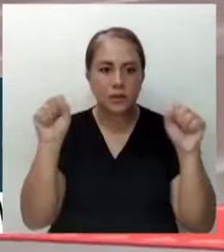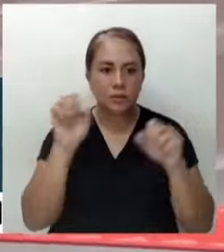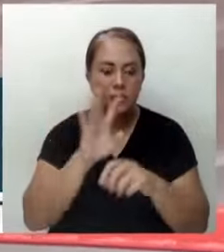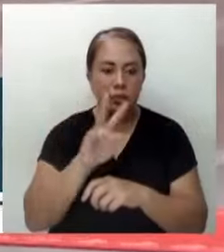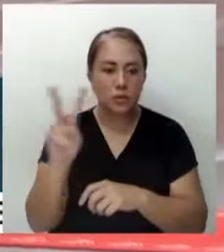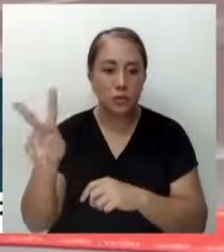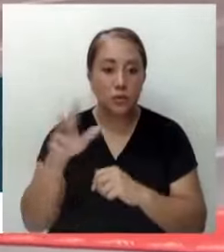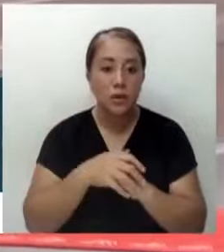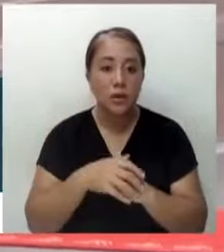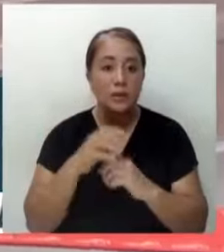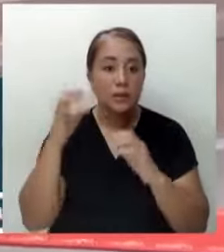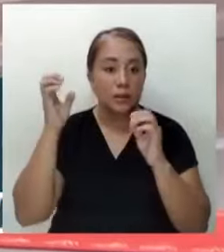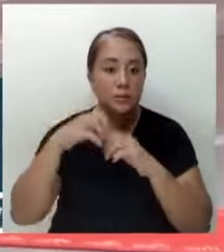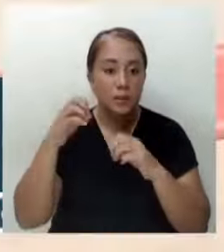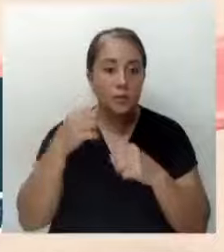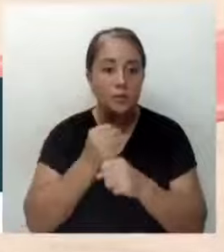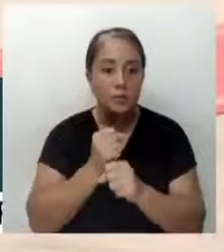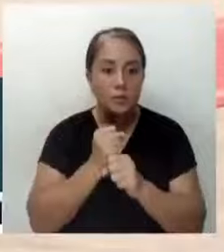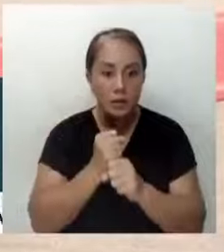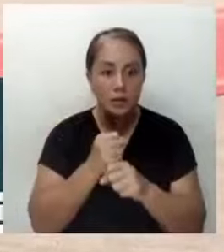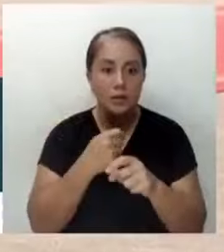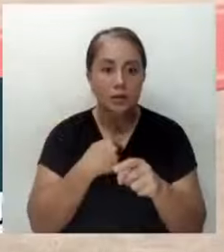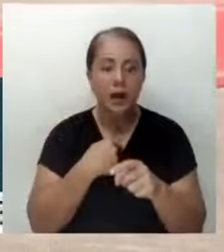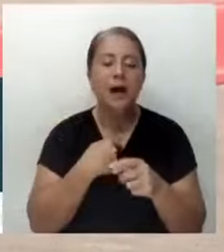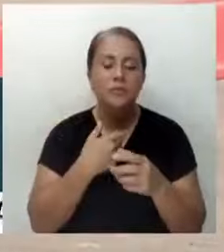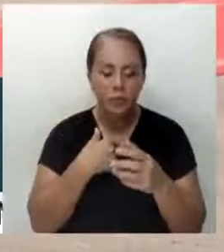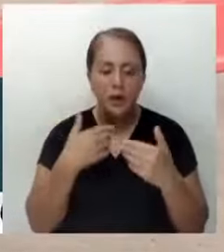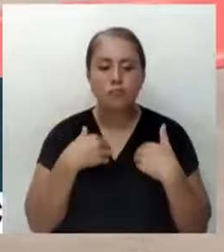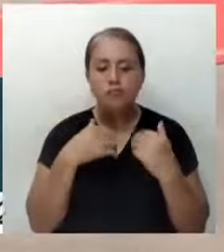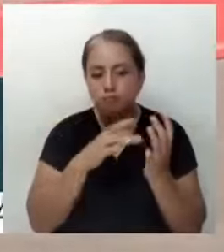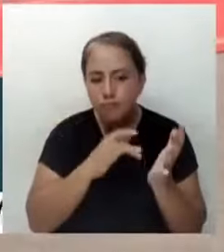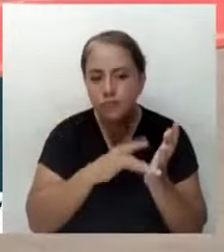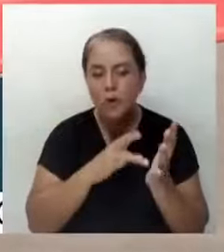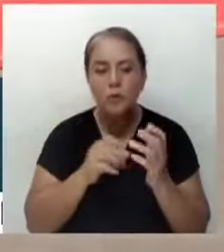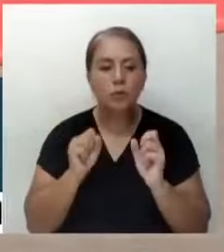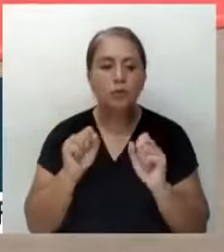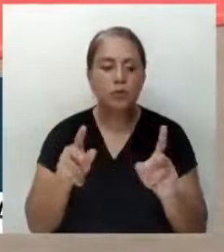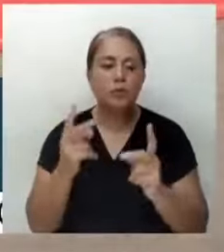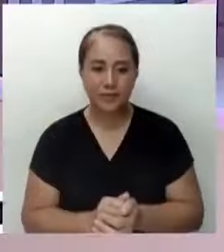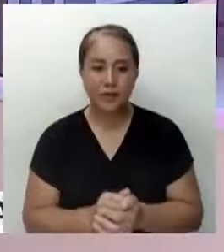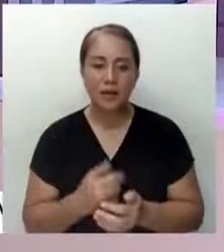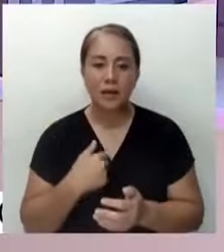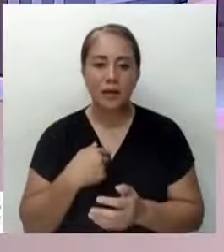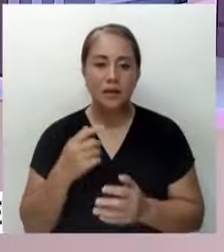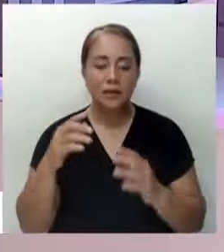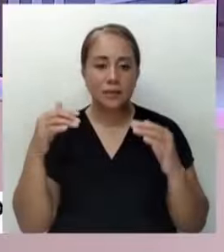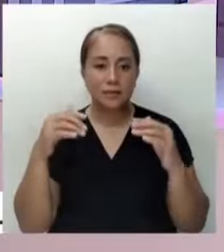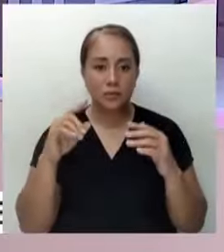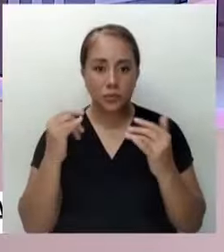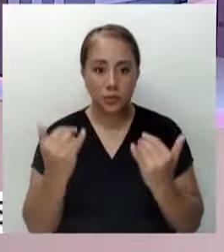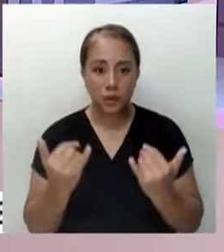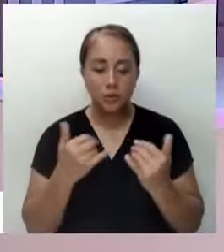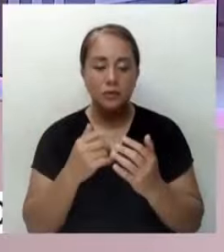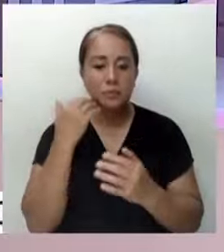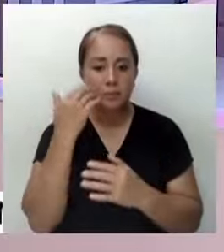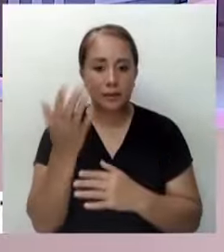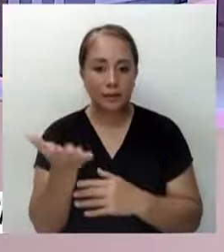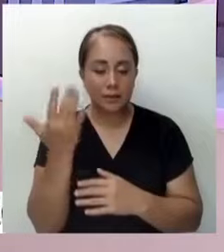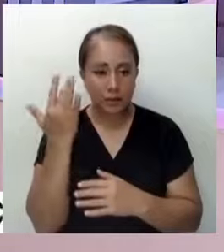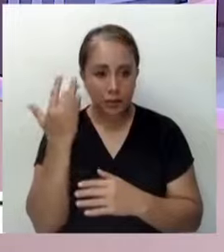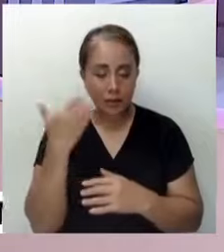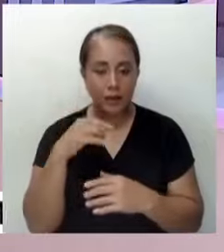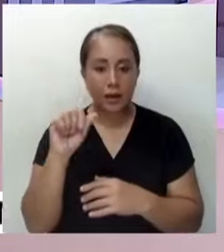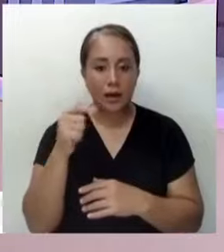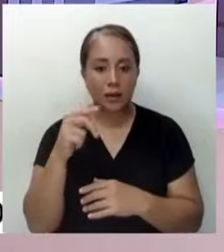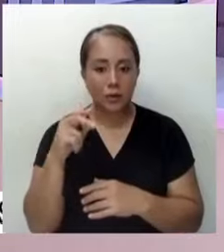is expected to make the most out of that opportunity during his first state visit here. The death toll due to Typhoon Aghon in